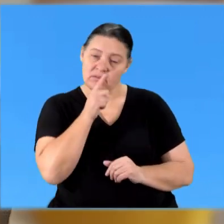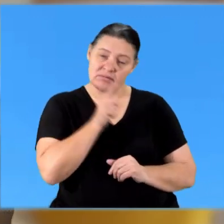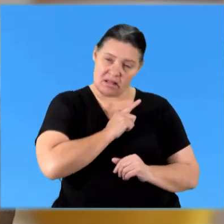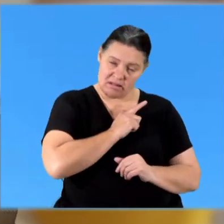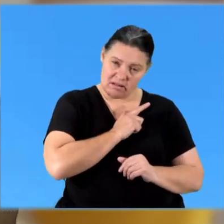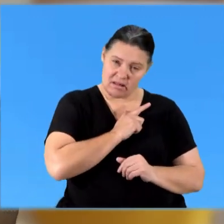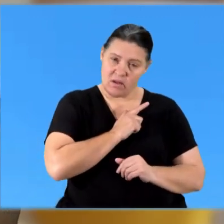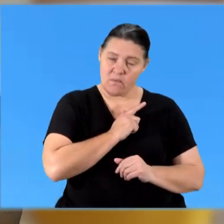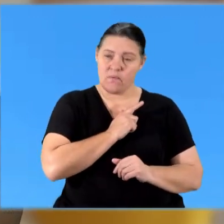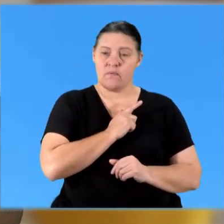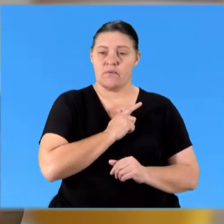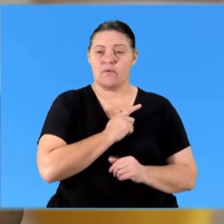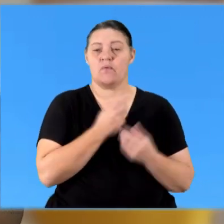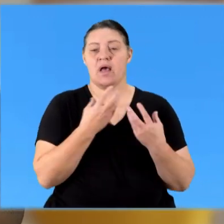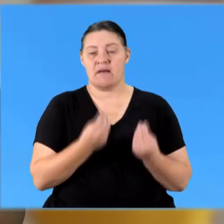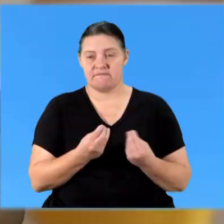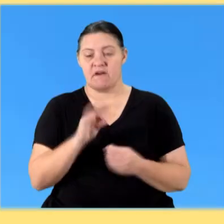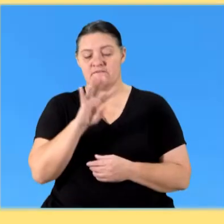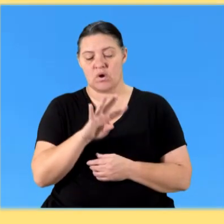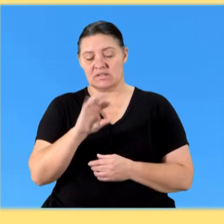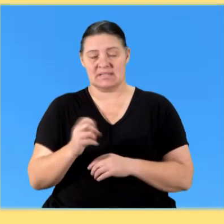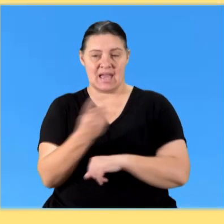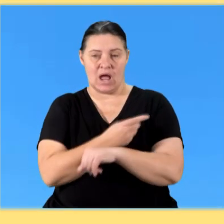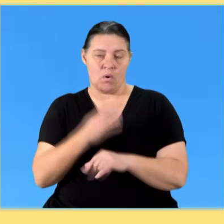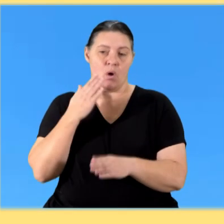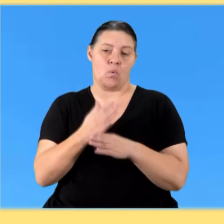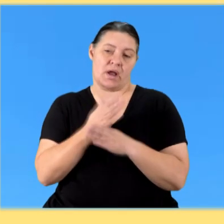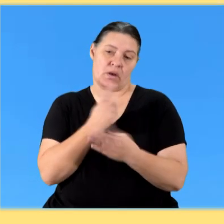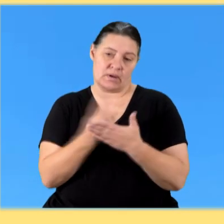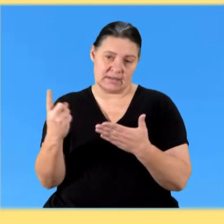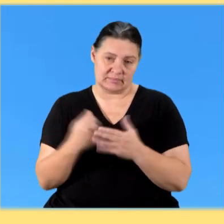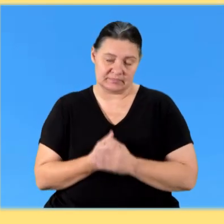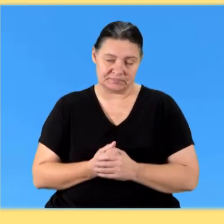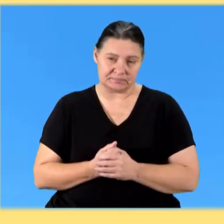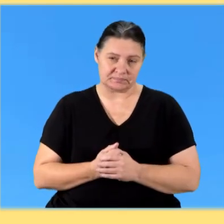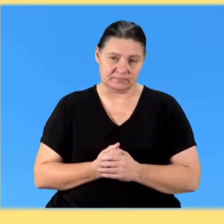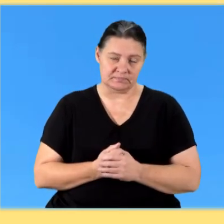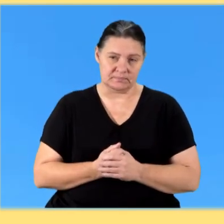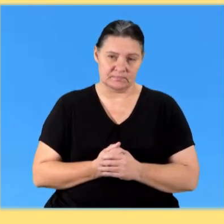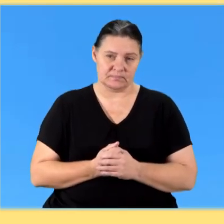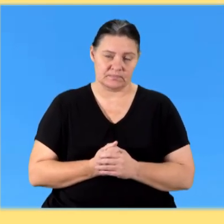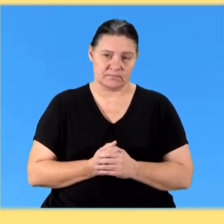they told us that we have a 40 hours working week.